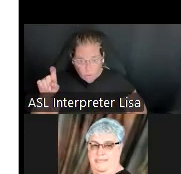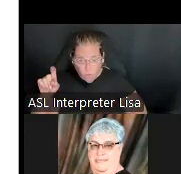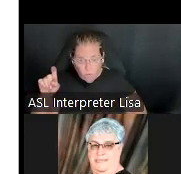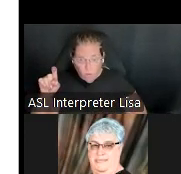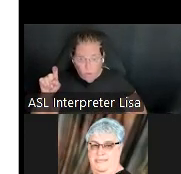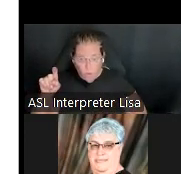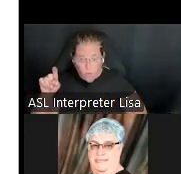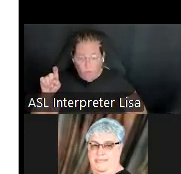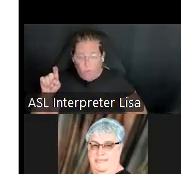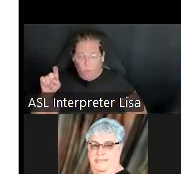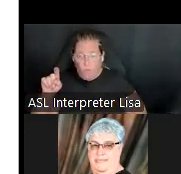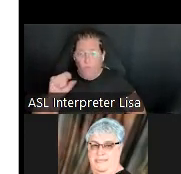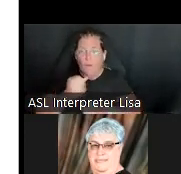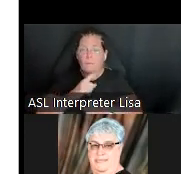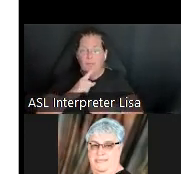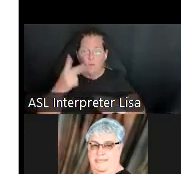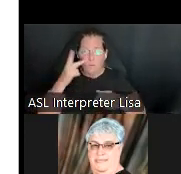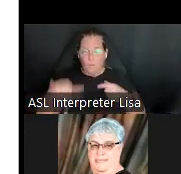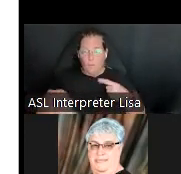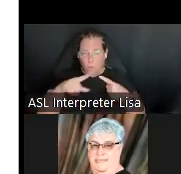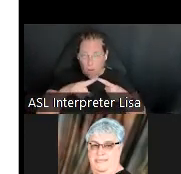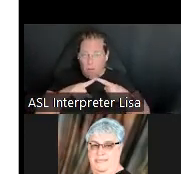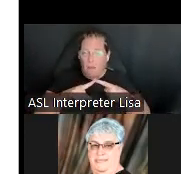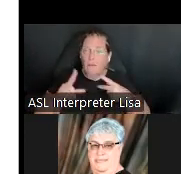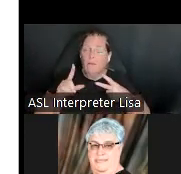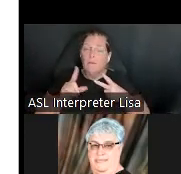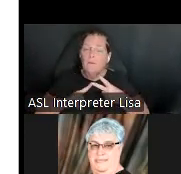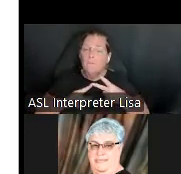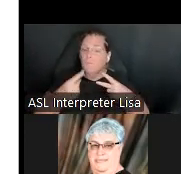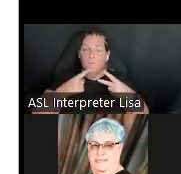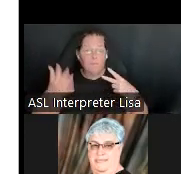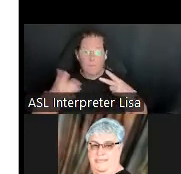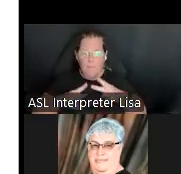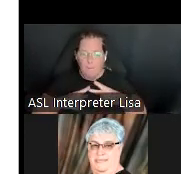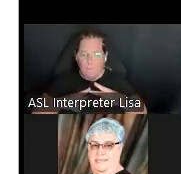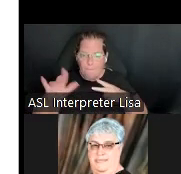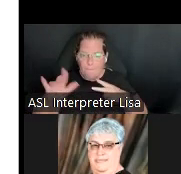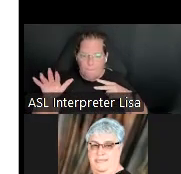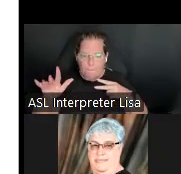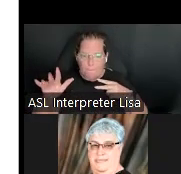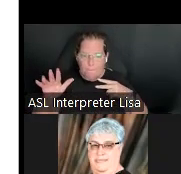that we get to that. So it says,